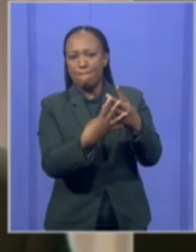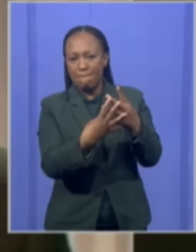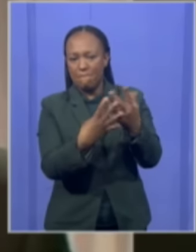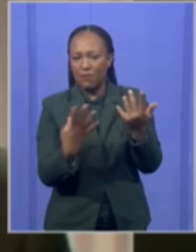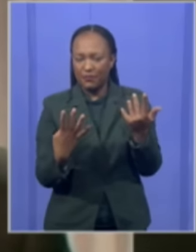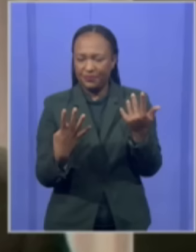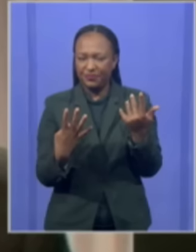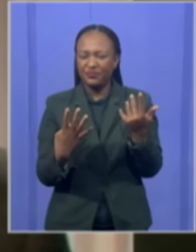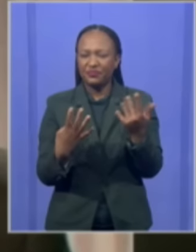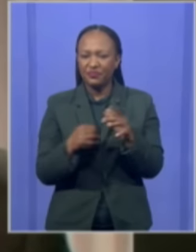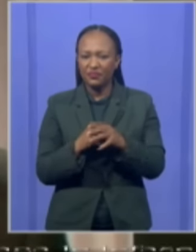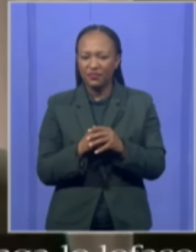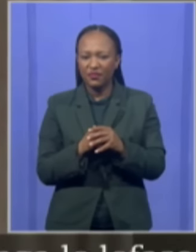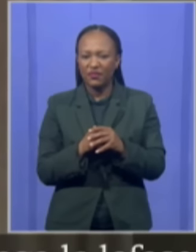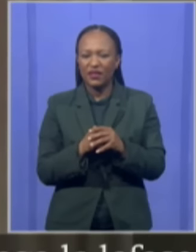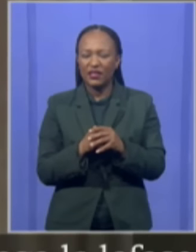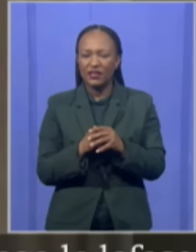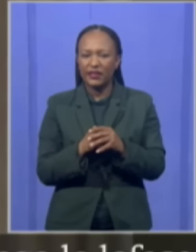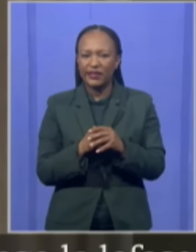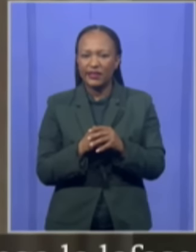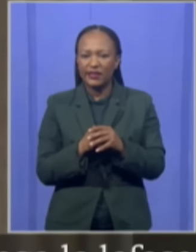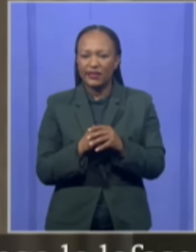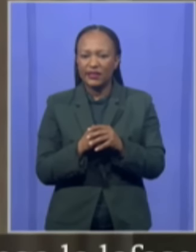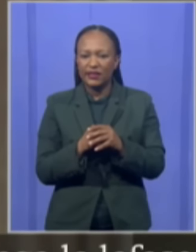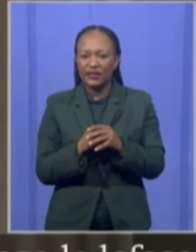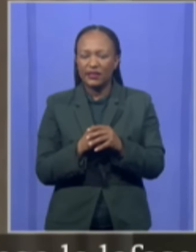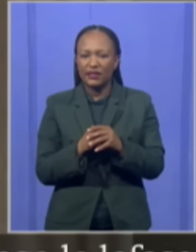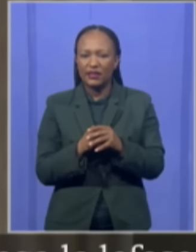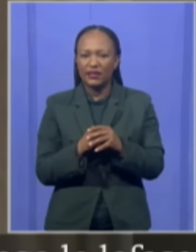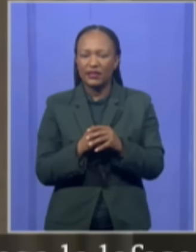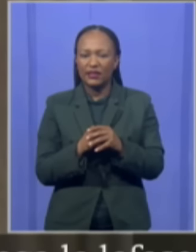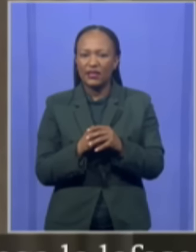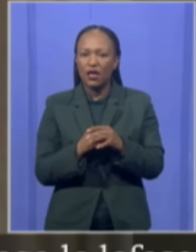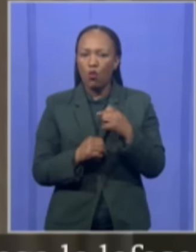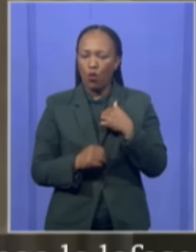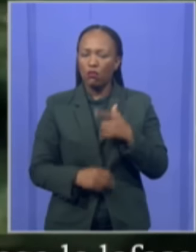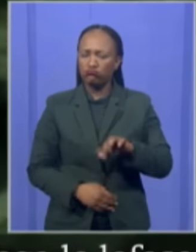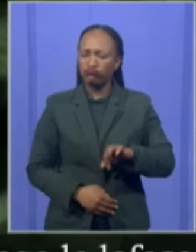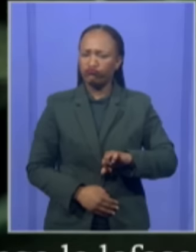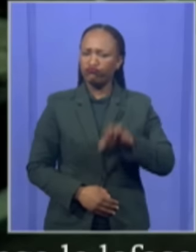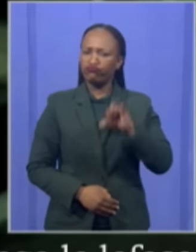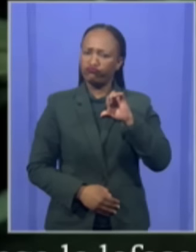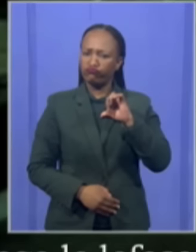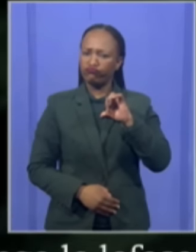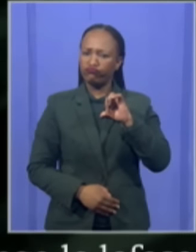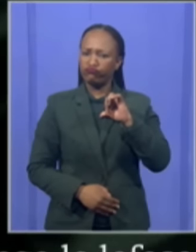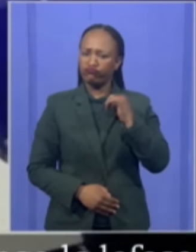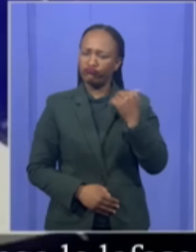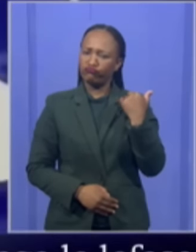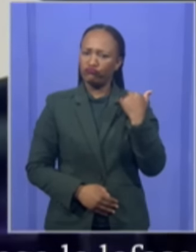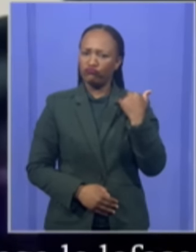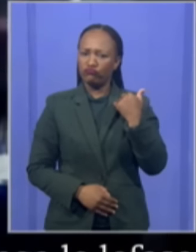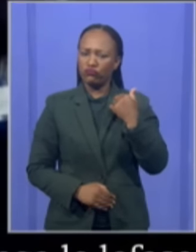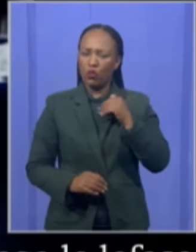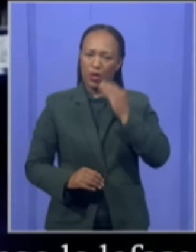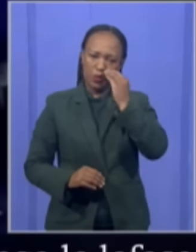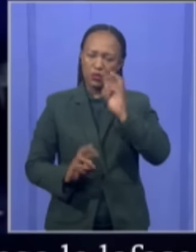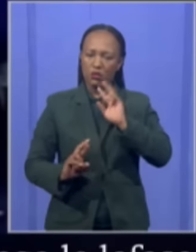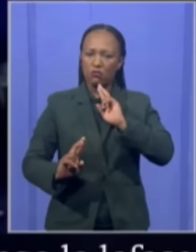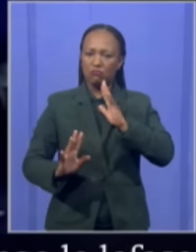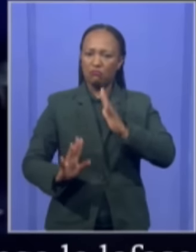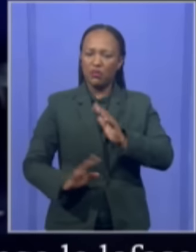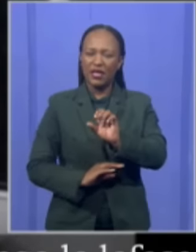e be re tloga re petha sefega jwale ka babega ditaba ba SABC